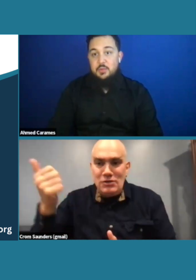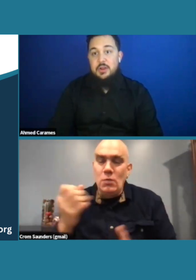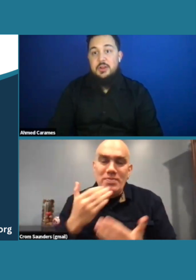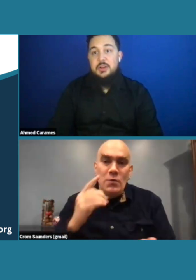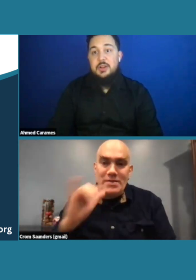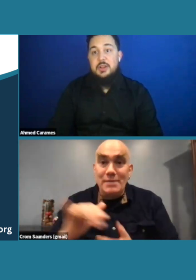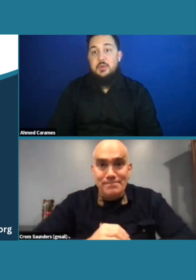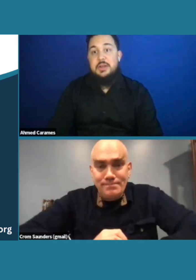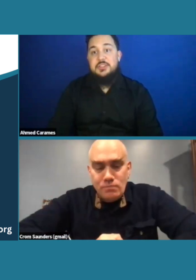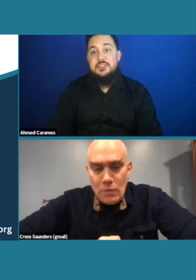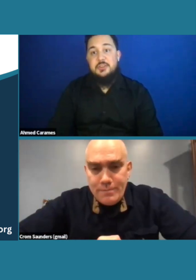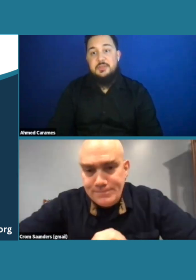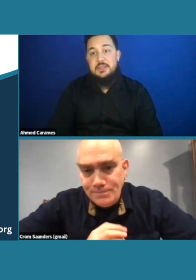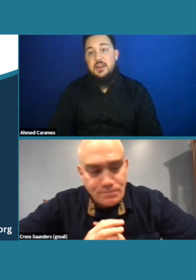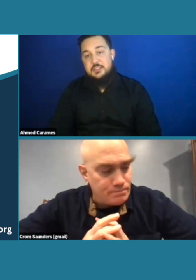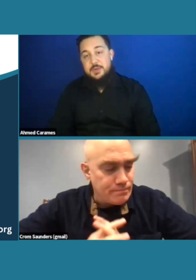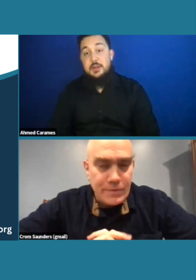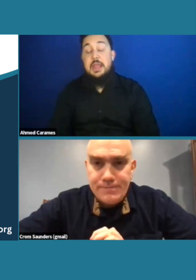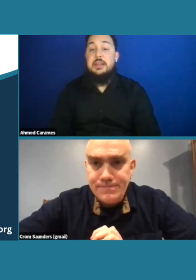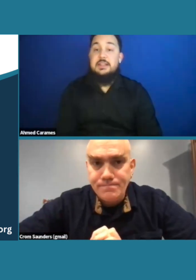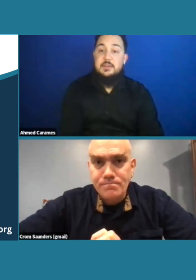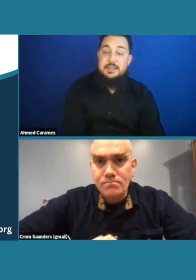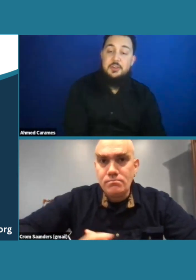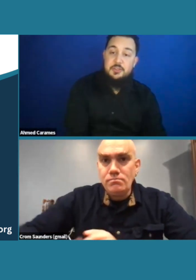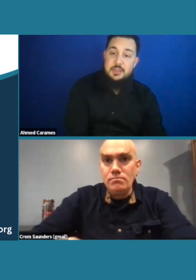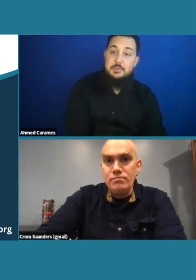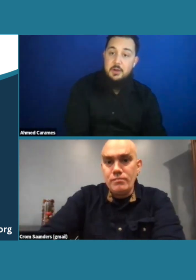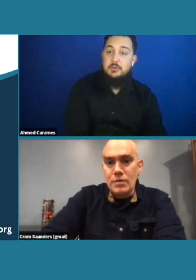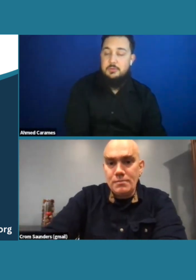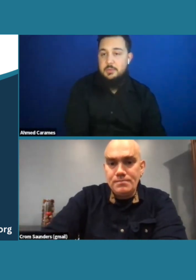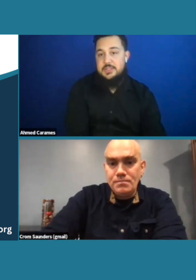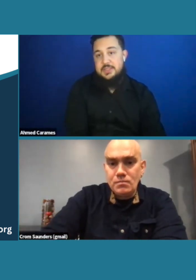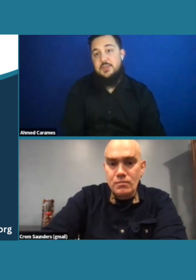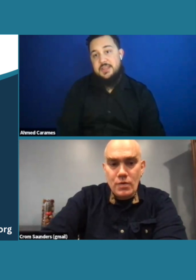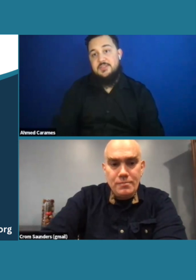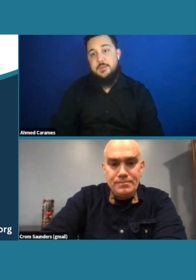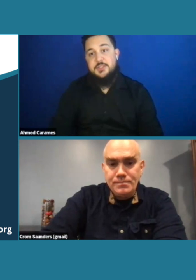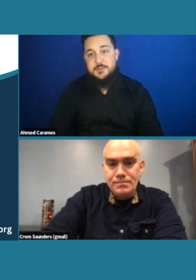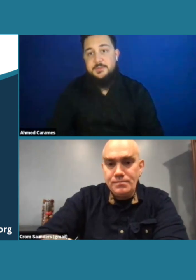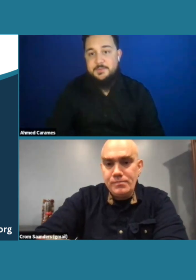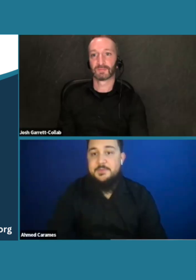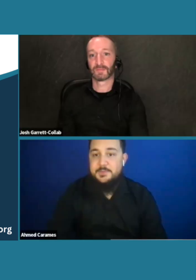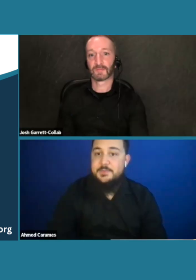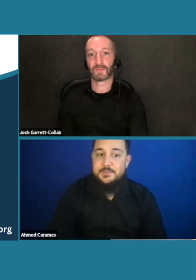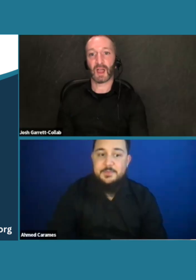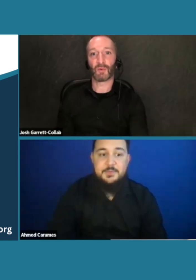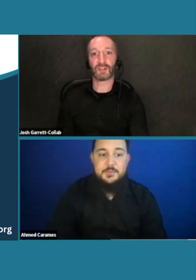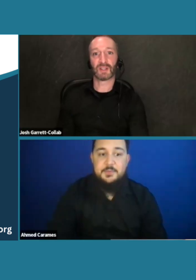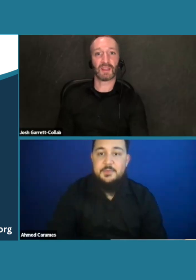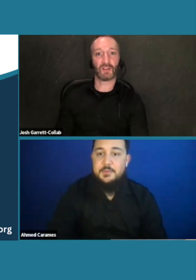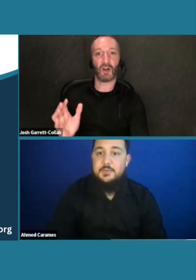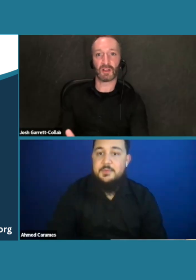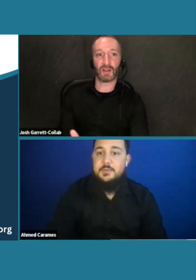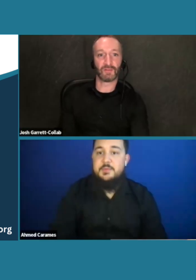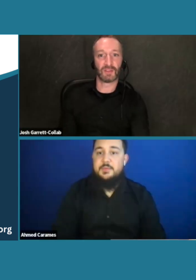I mean, we're not just serving the audience better, and it's something that you're thinking about coming to this. So thank you so much. I want